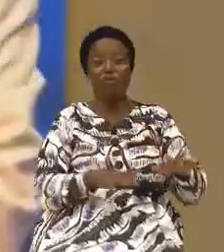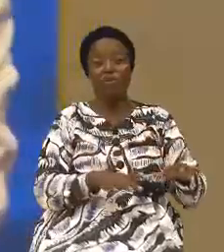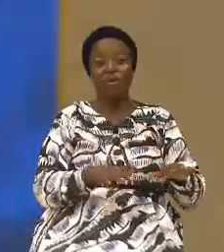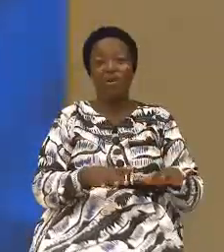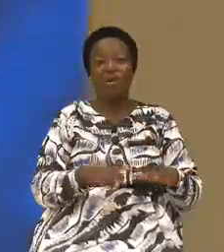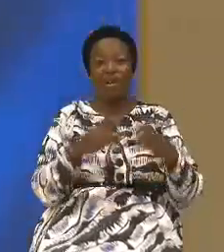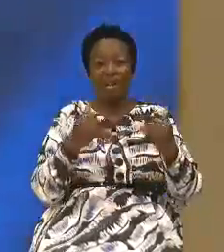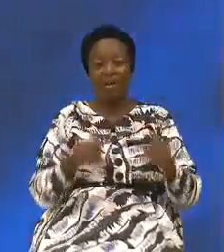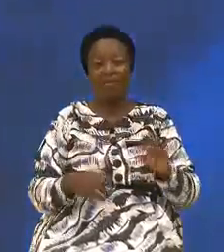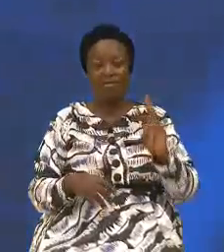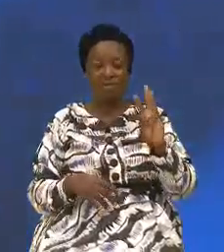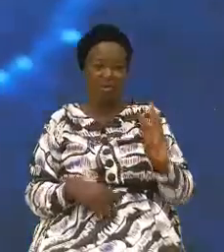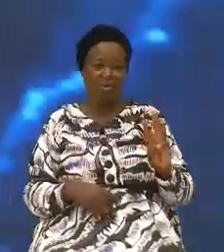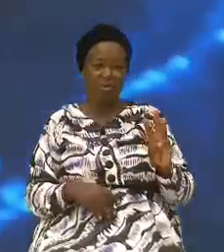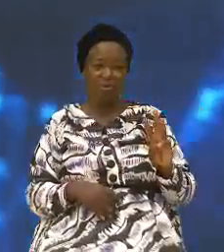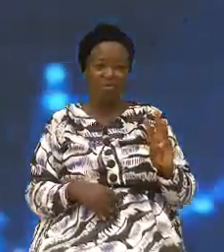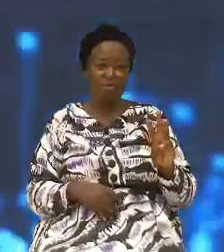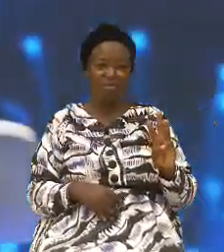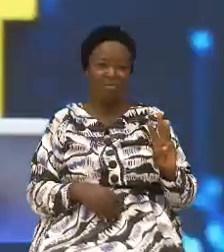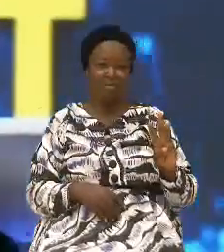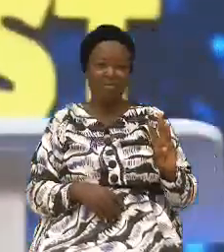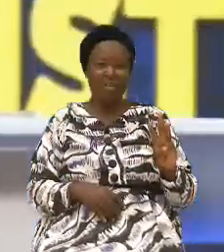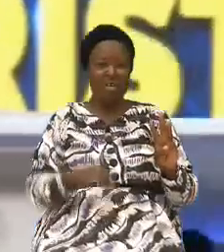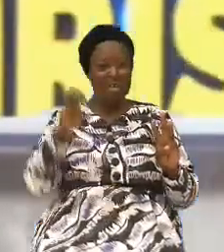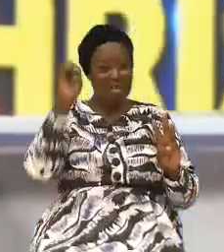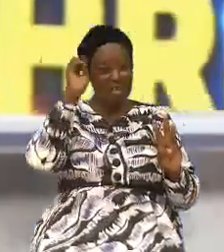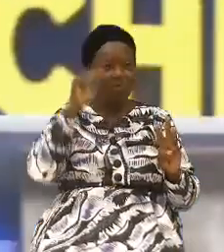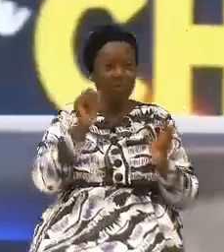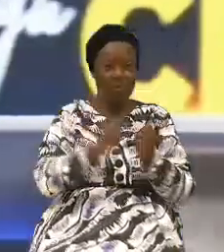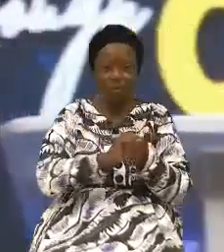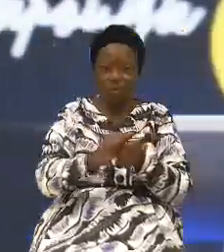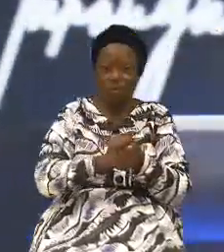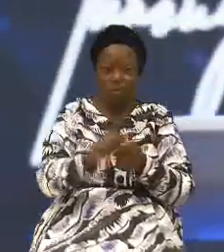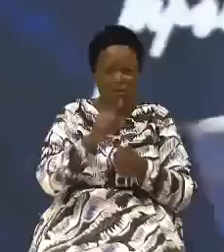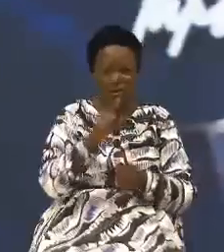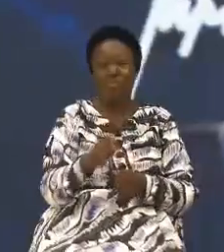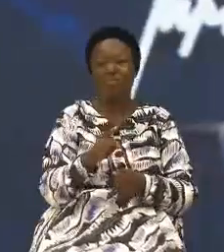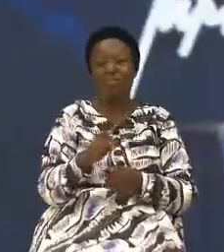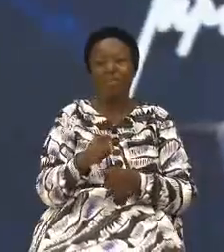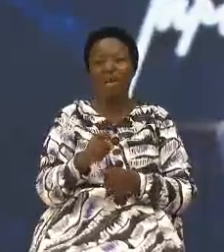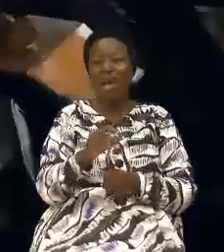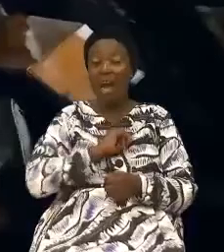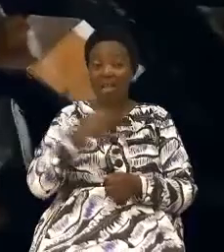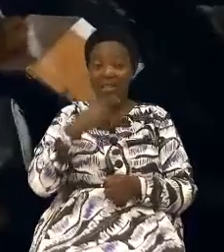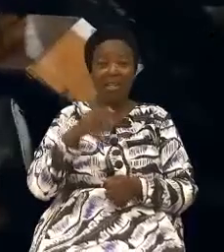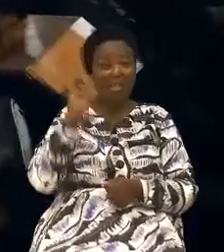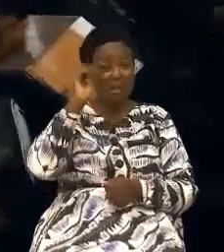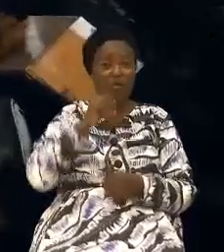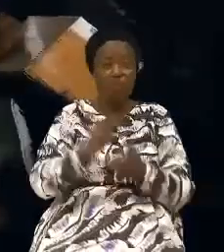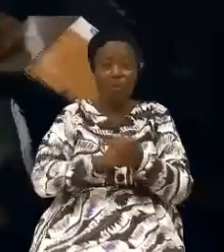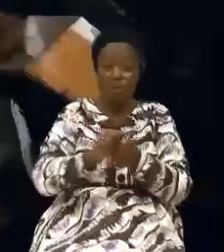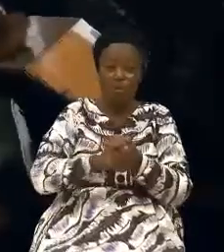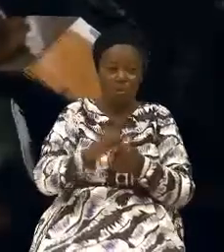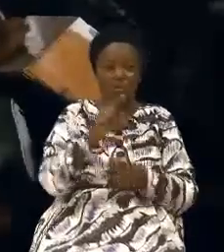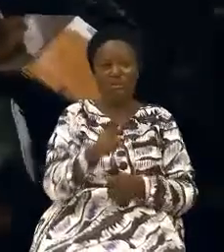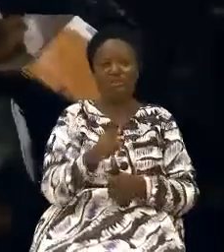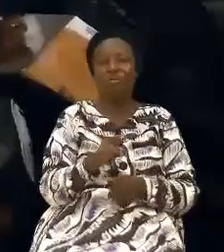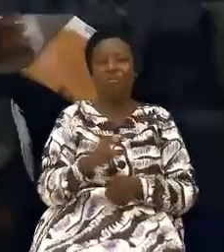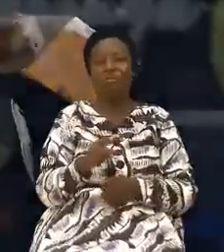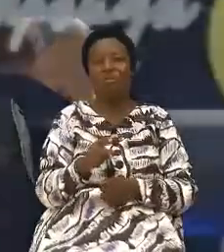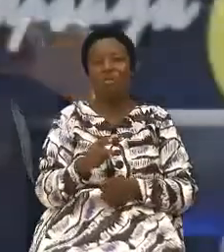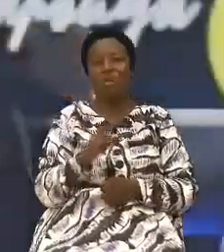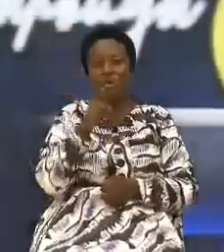W, he will wash you. I said, he will wash you. You know, you try to